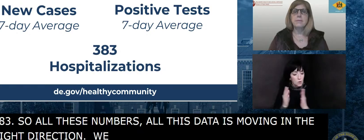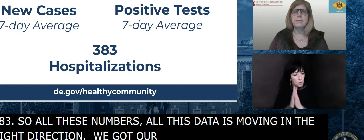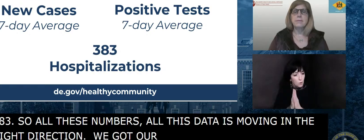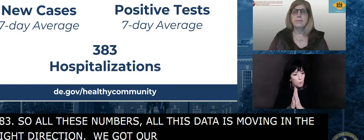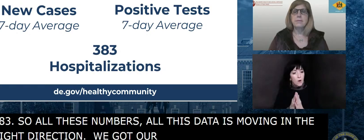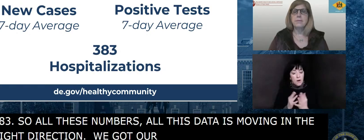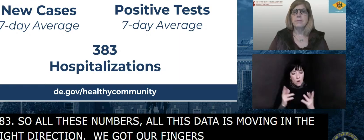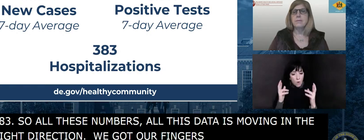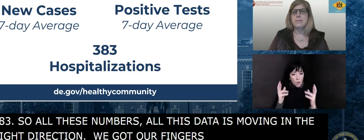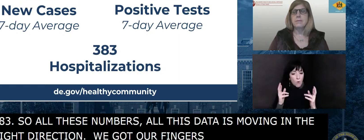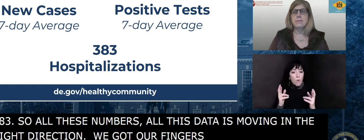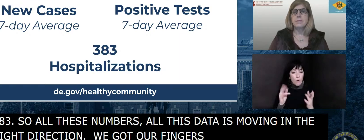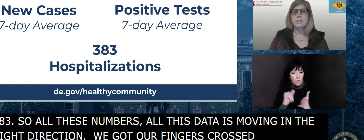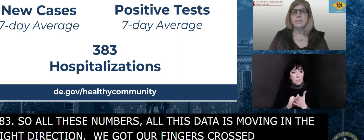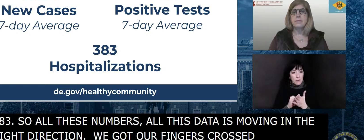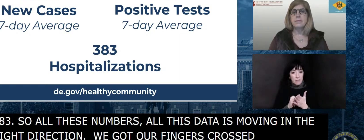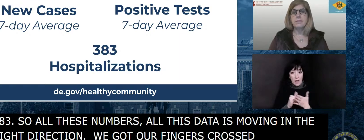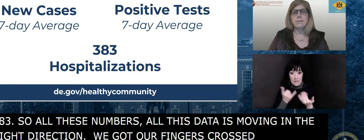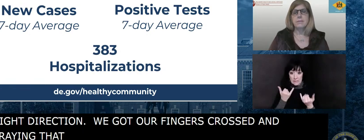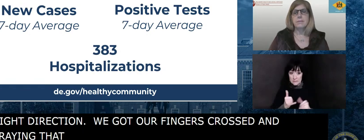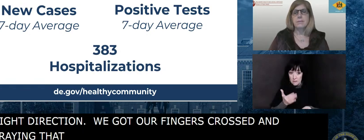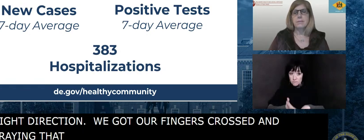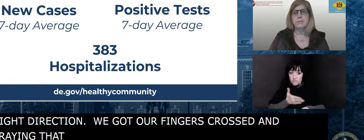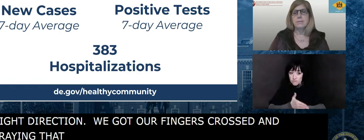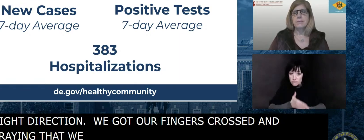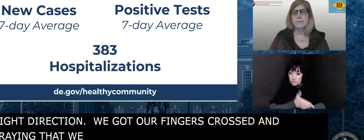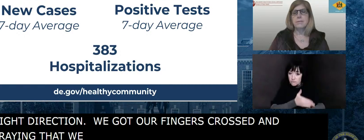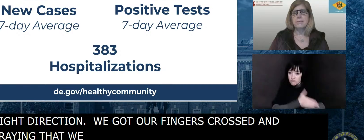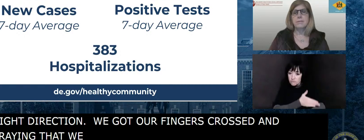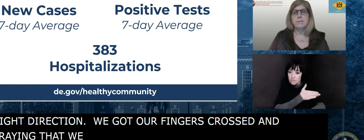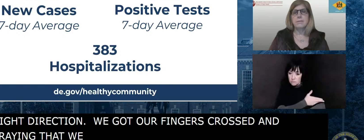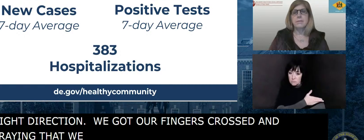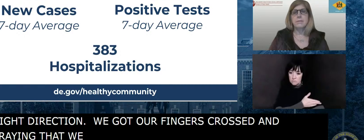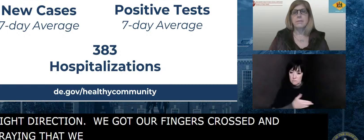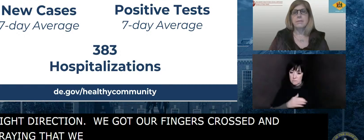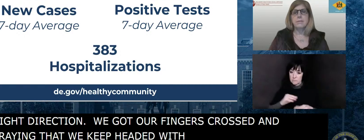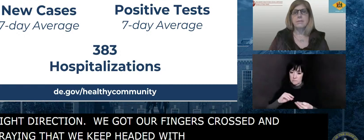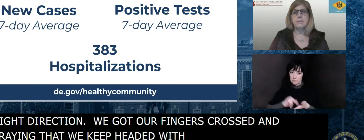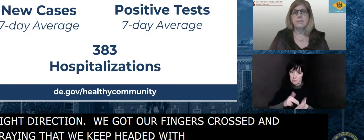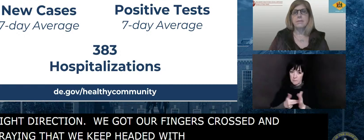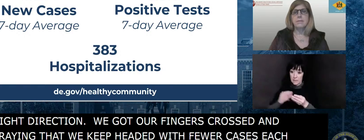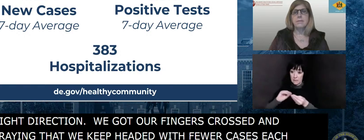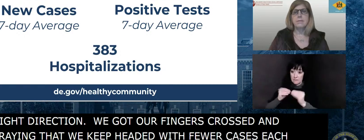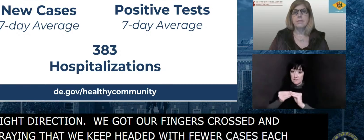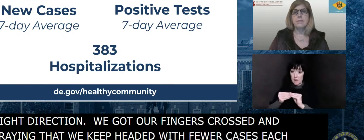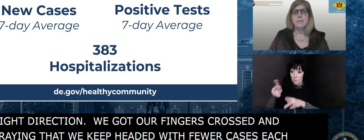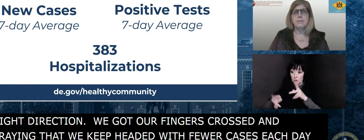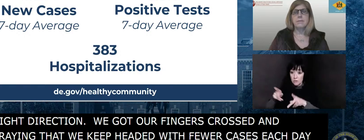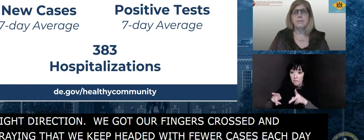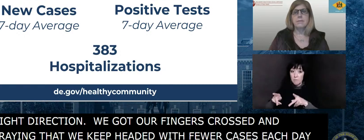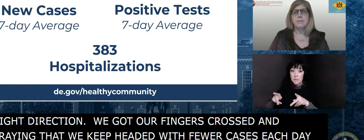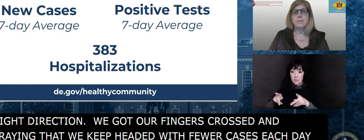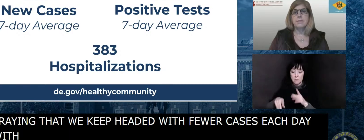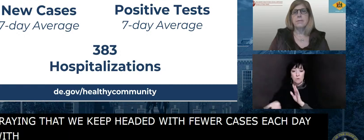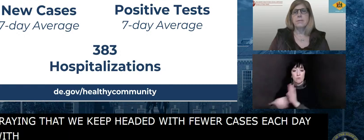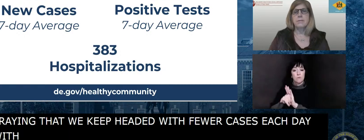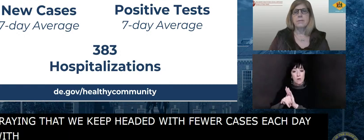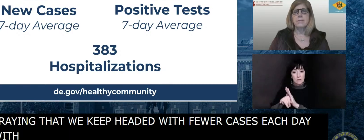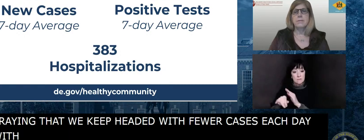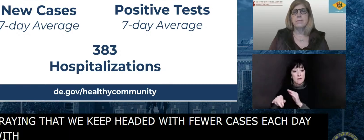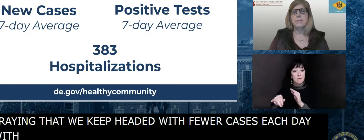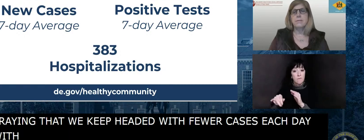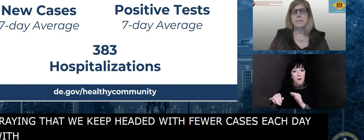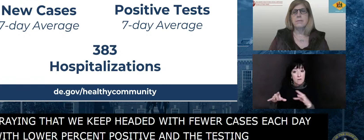keep headed with fewer cases each day, with lower percent positive in the testing that we're doing, and